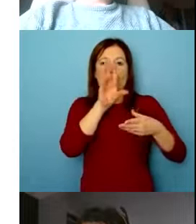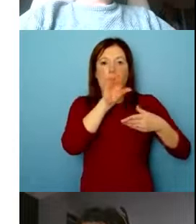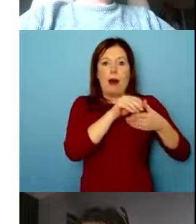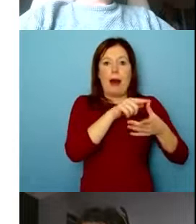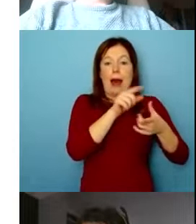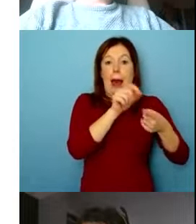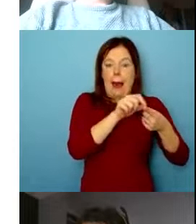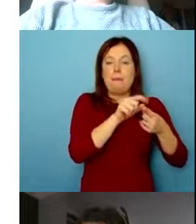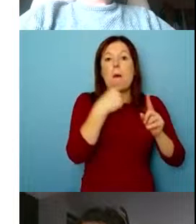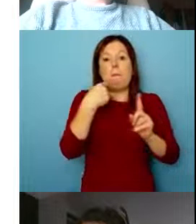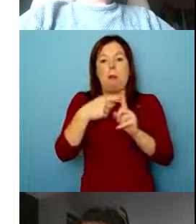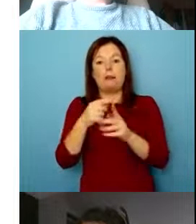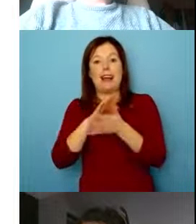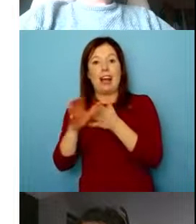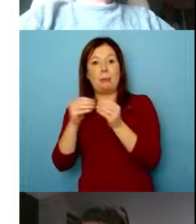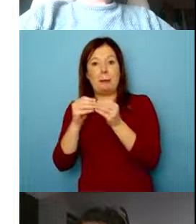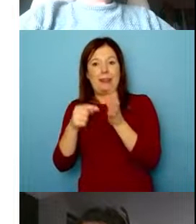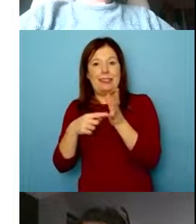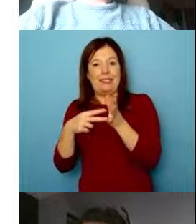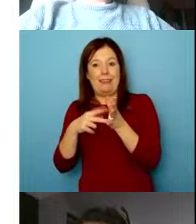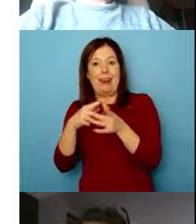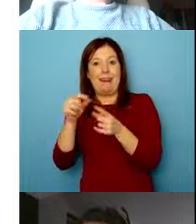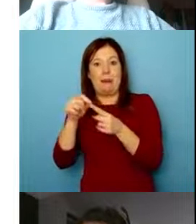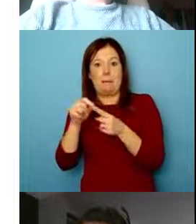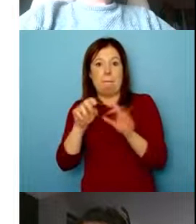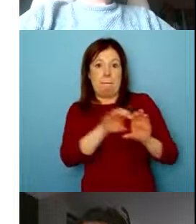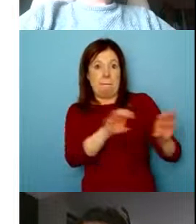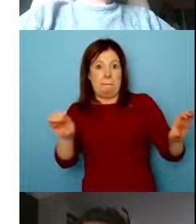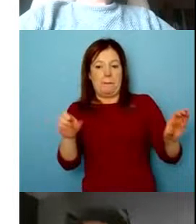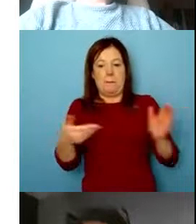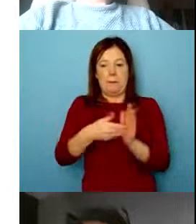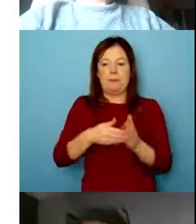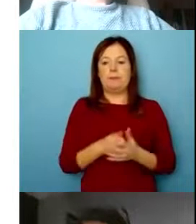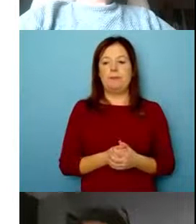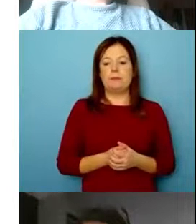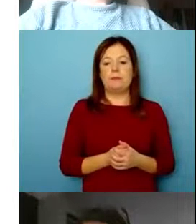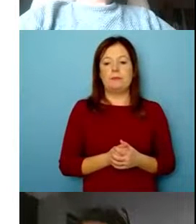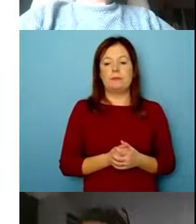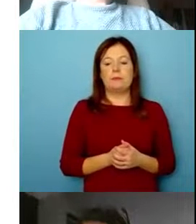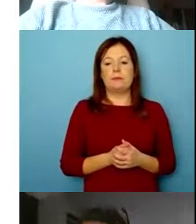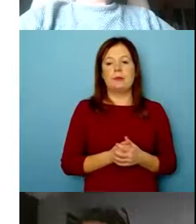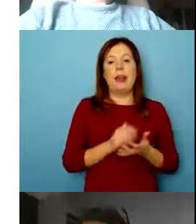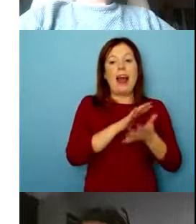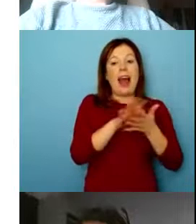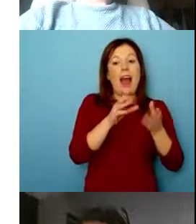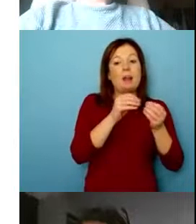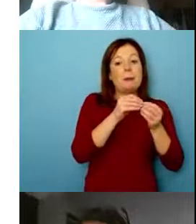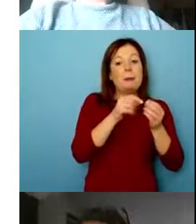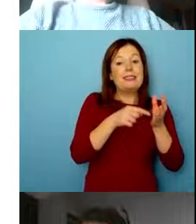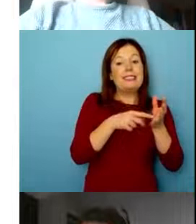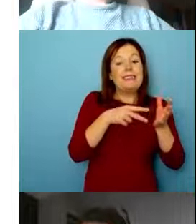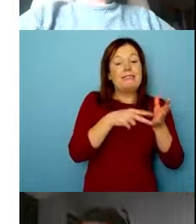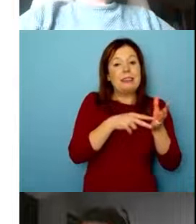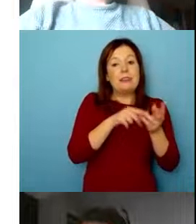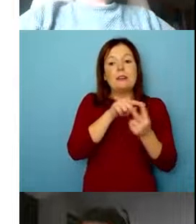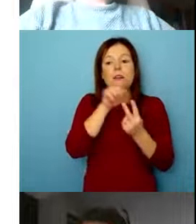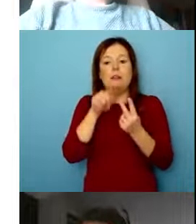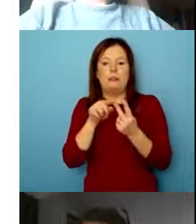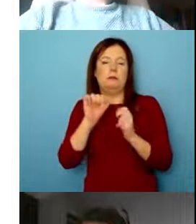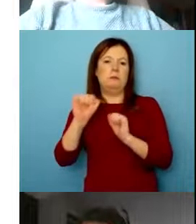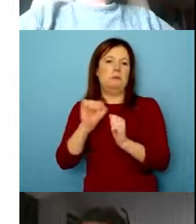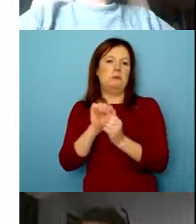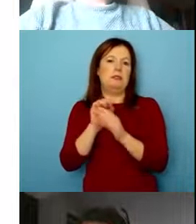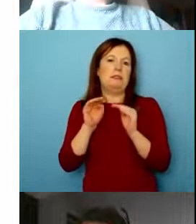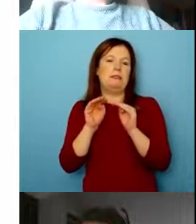HBBTV applications. There's one major differentiator between HBBTV and the standard